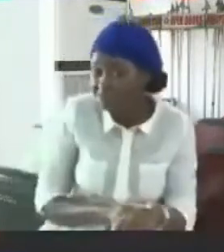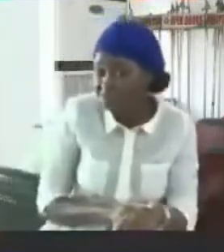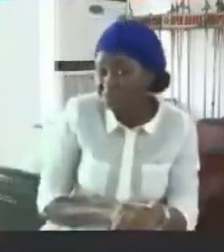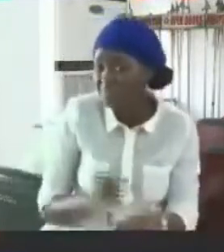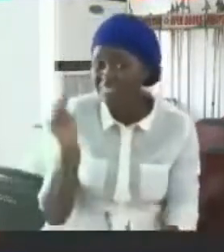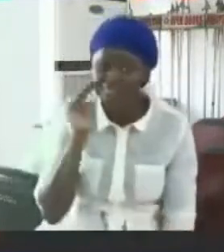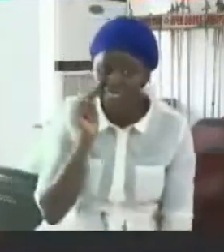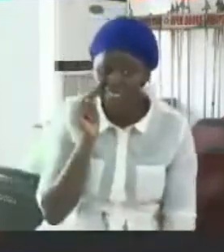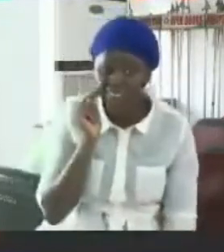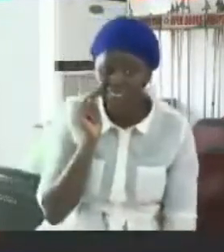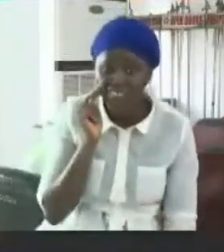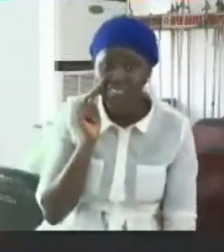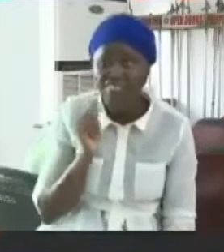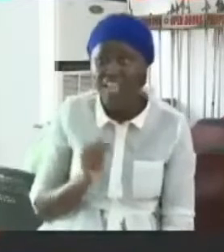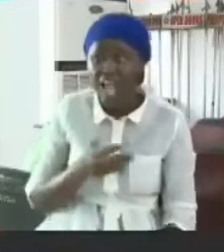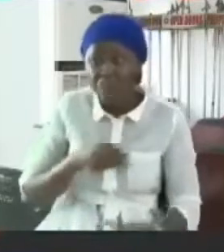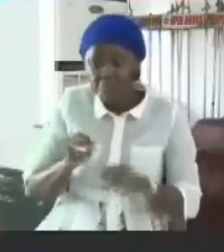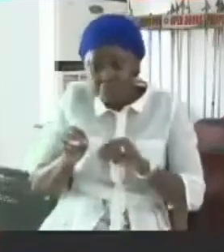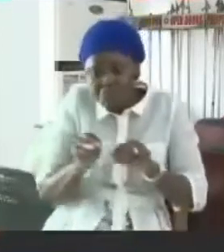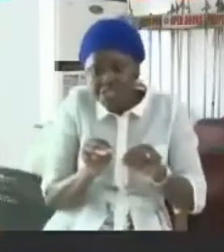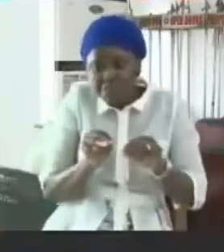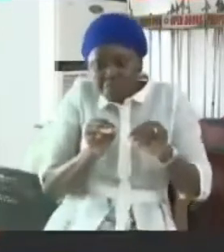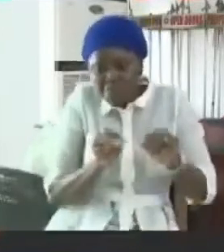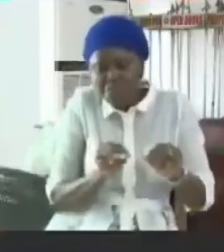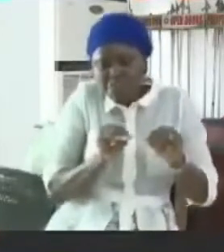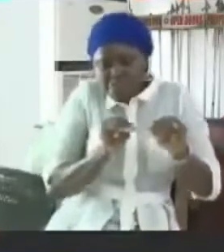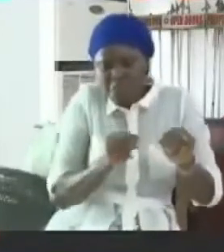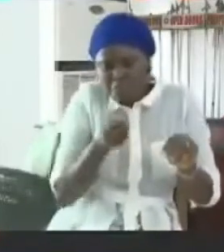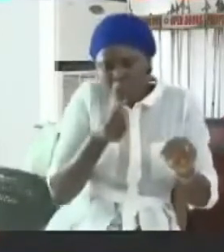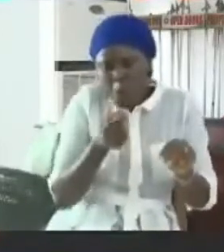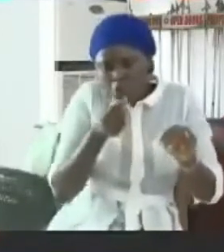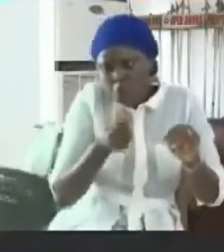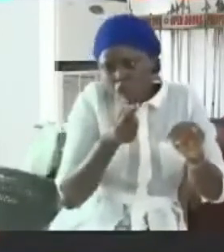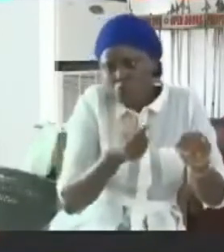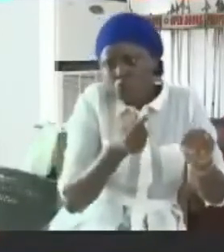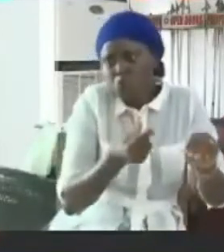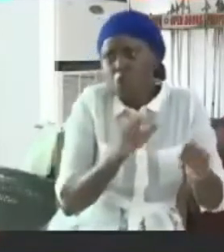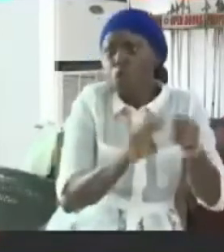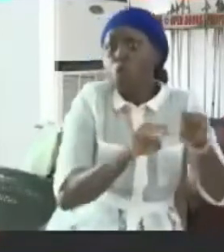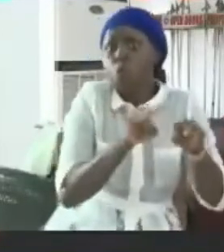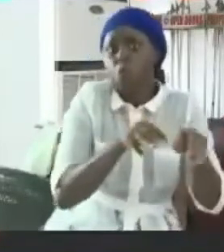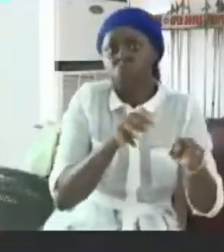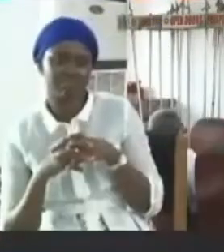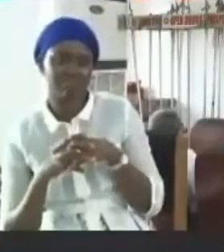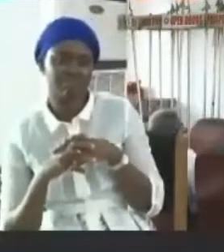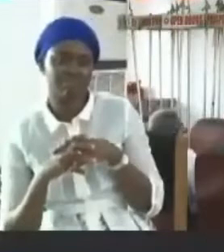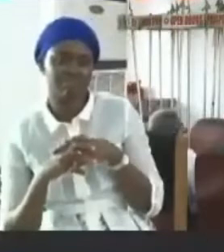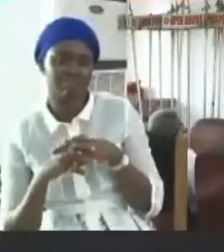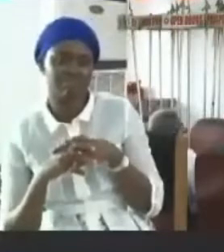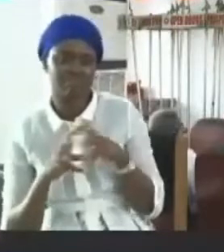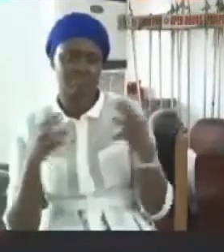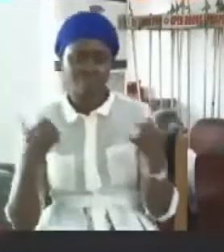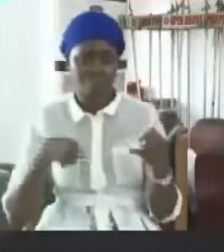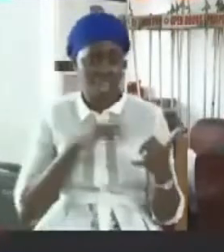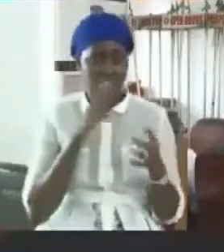is moving steadily towards Bankruptcy. We are talking